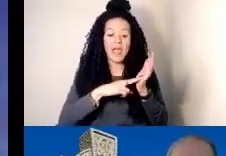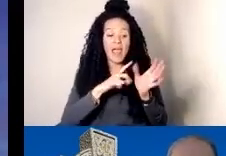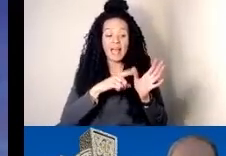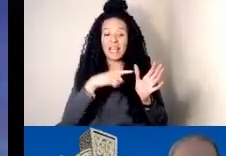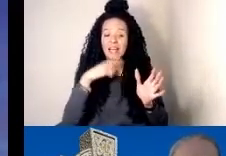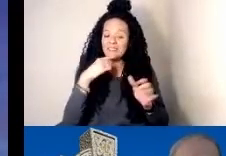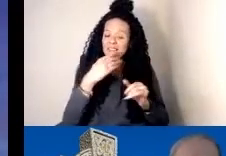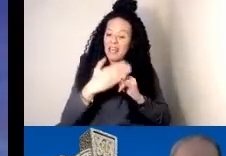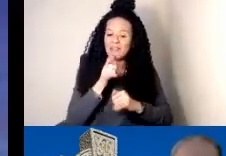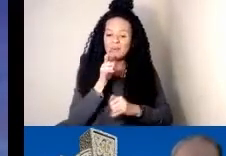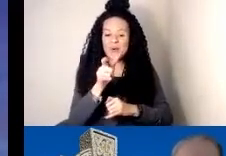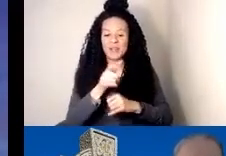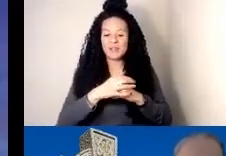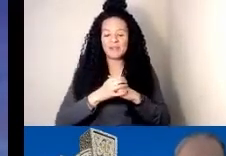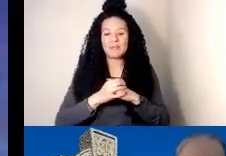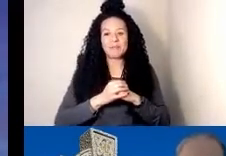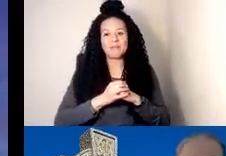word.